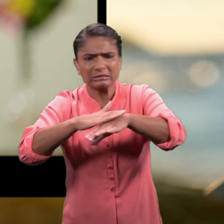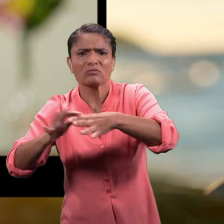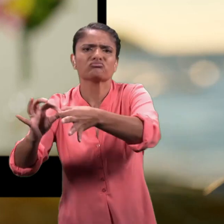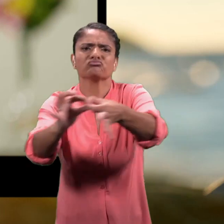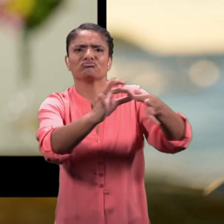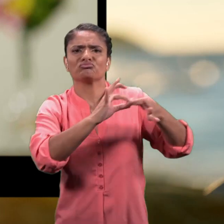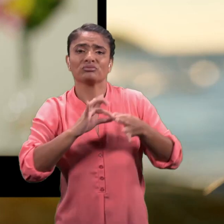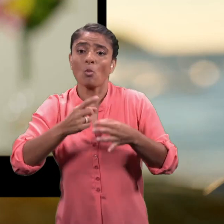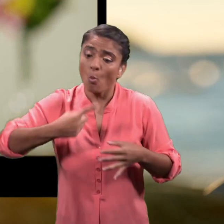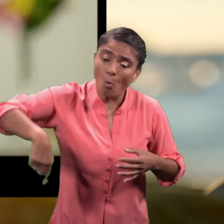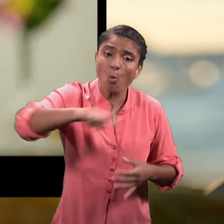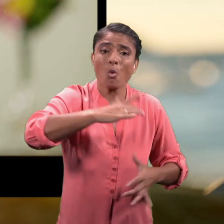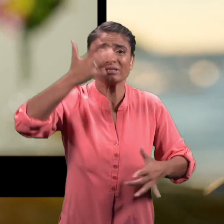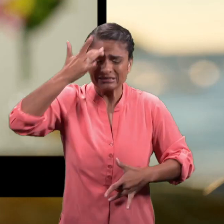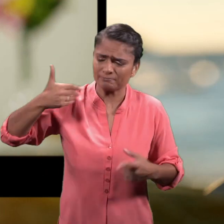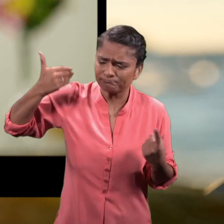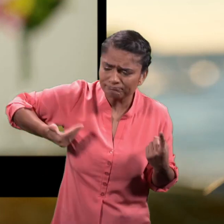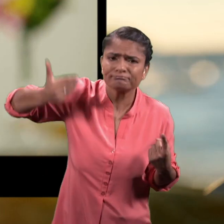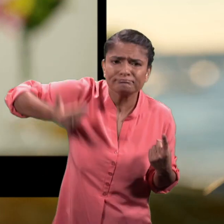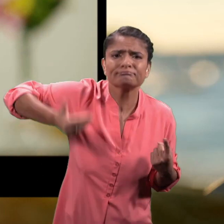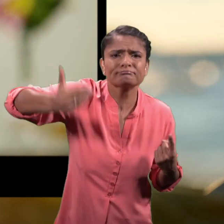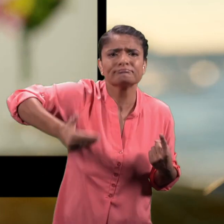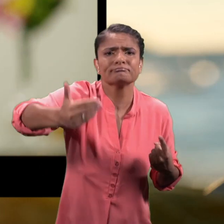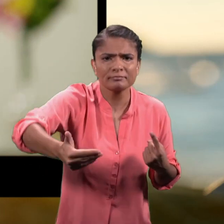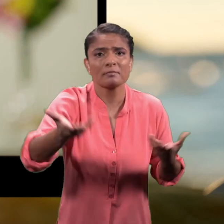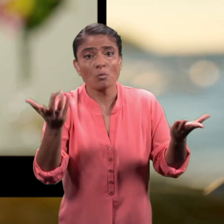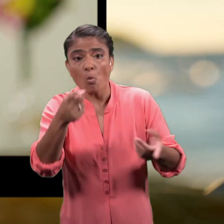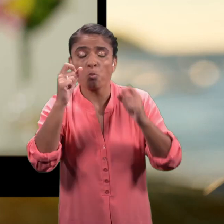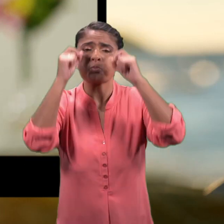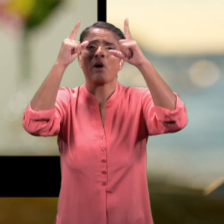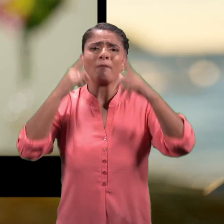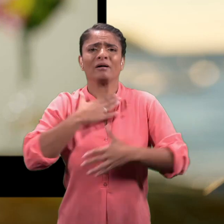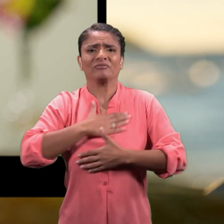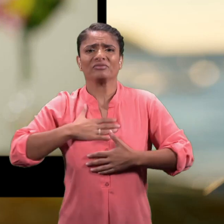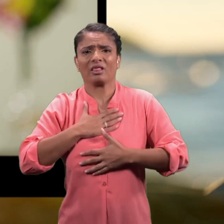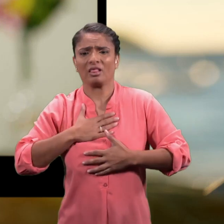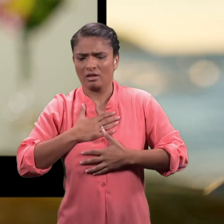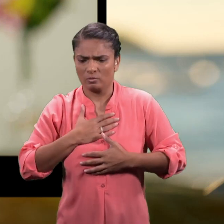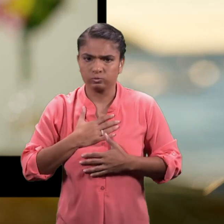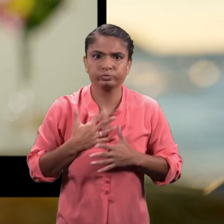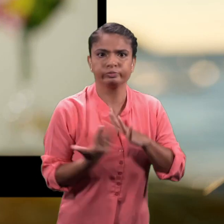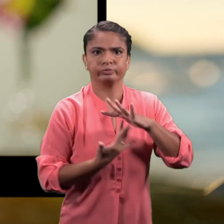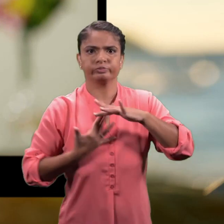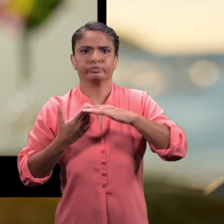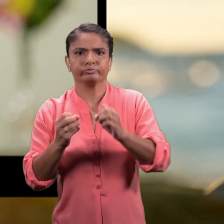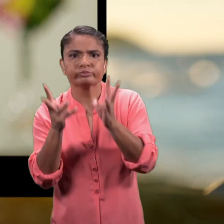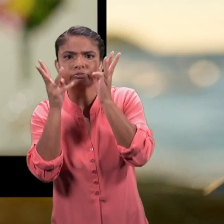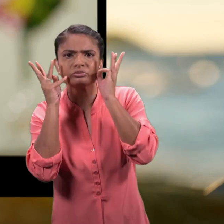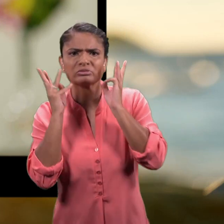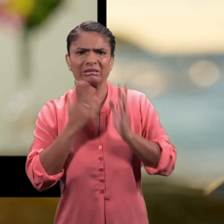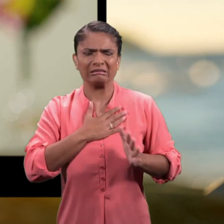Treatment, because most of the skin conditions are chronic. So if maybe you wake up and there's a flare up or